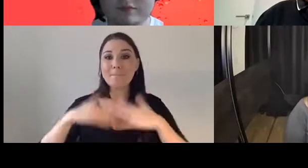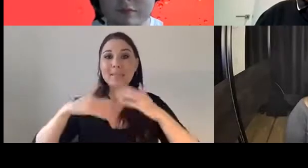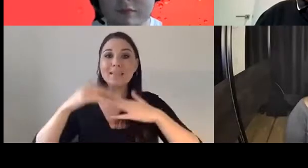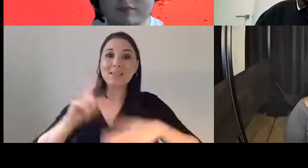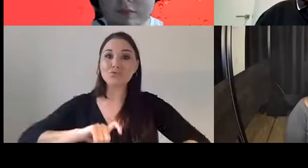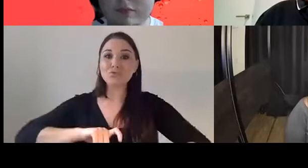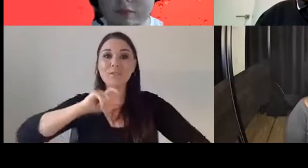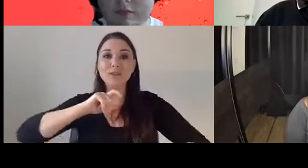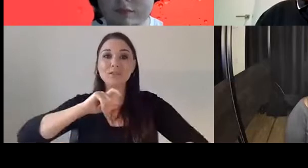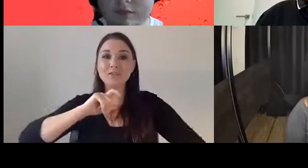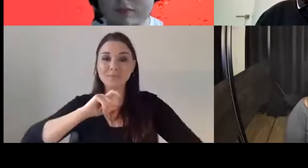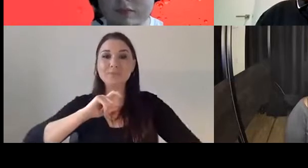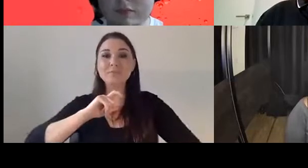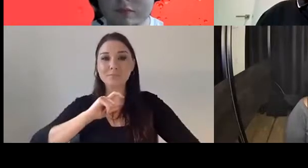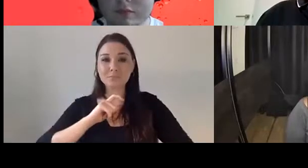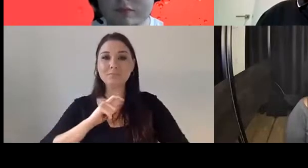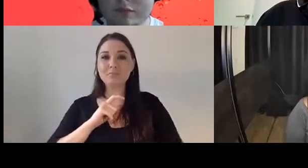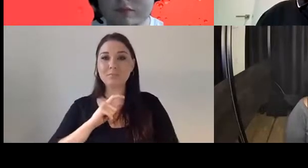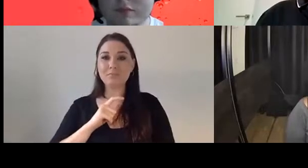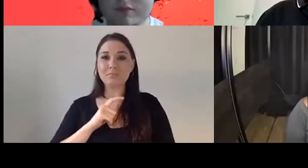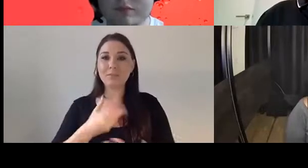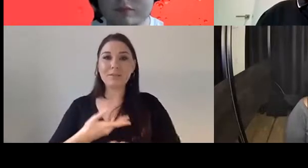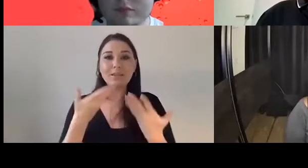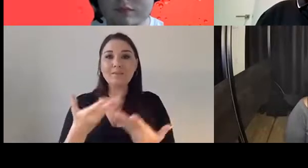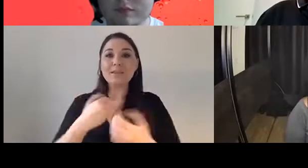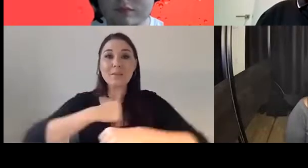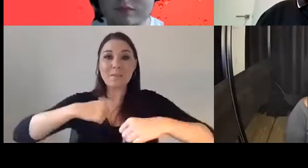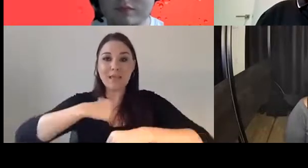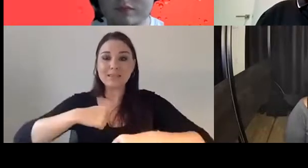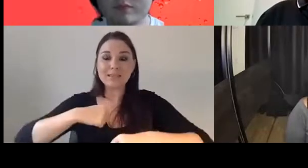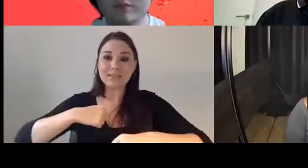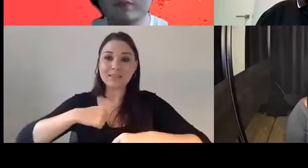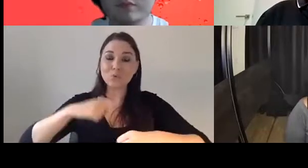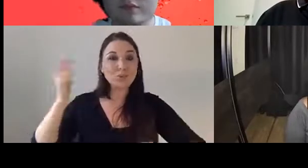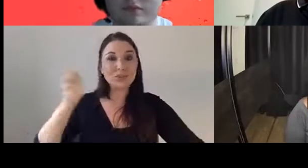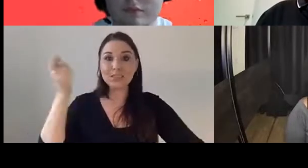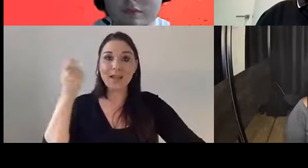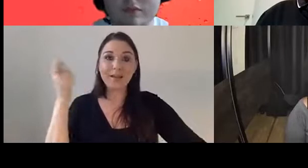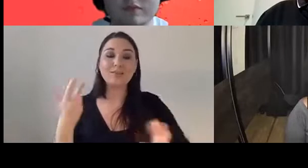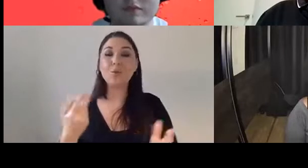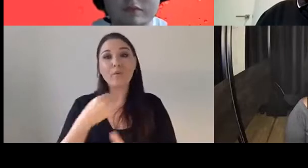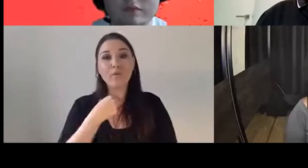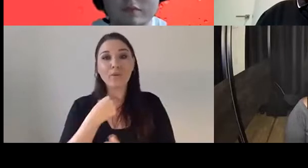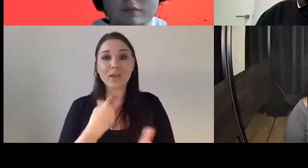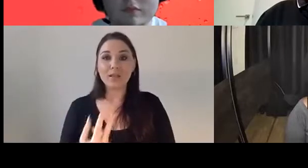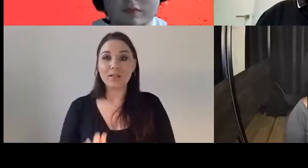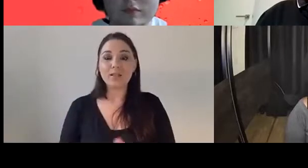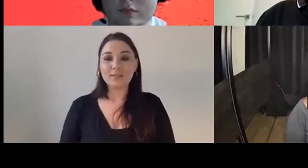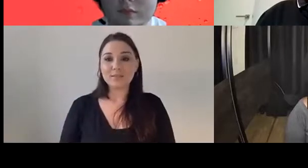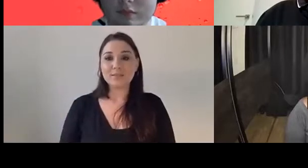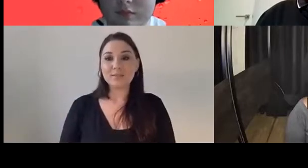testing one's limits, giving a space to succeed or even fail, and